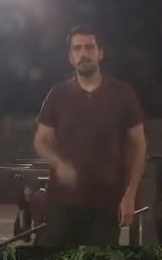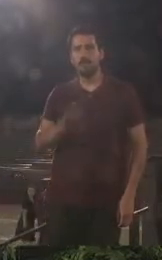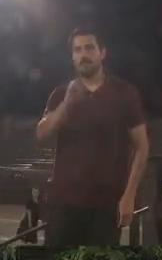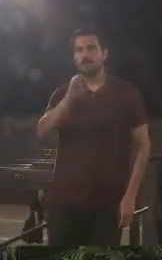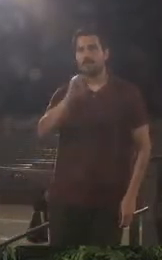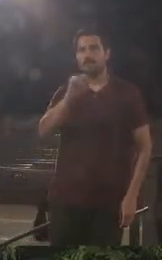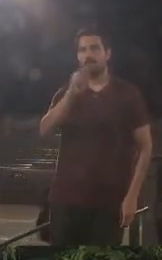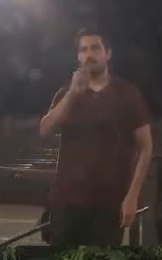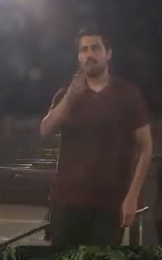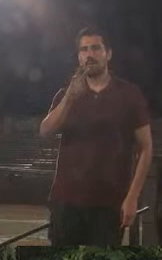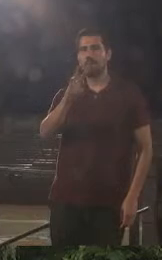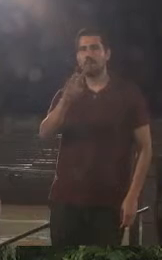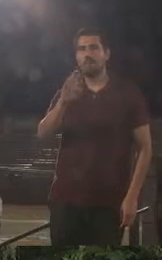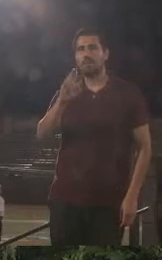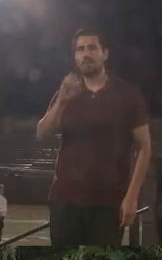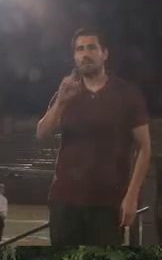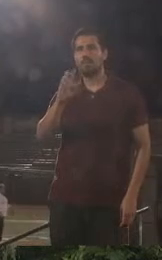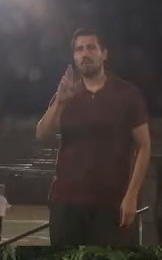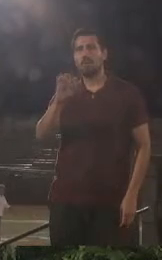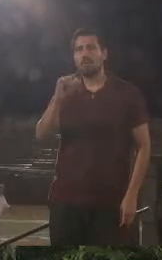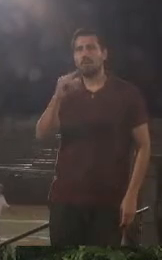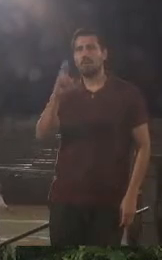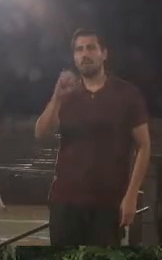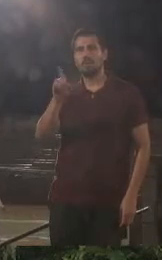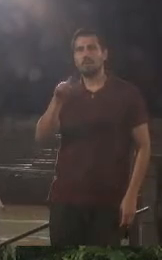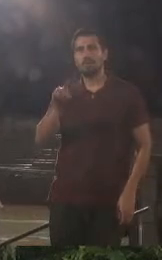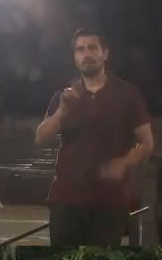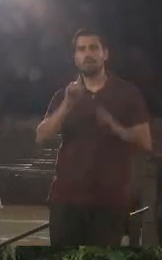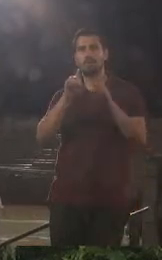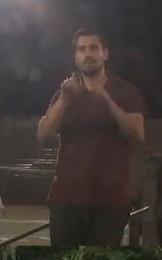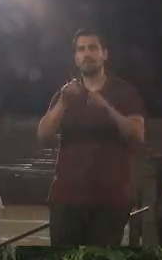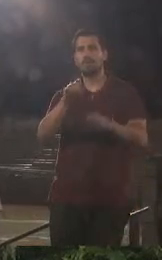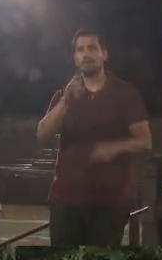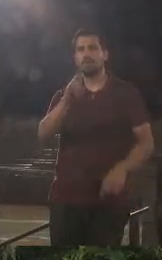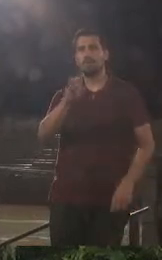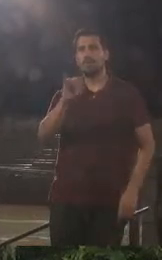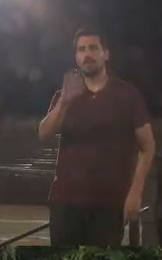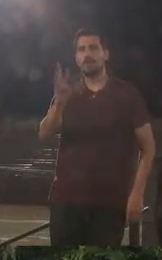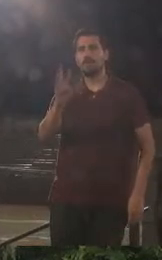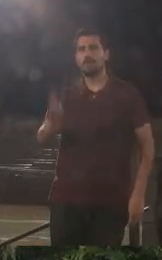Matthew Anthony Rodriguez will be attending the University of the Incarnate Word.